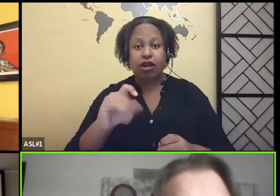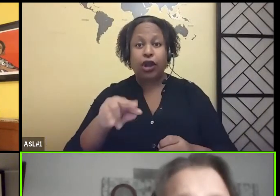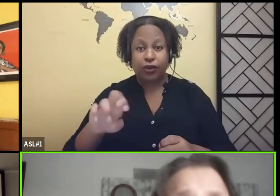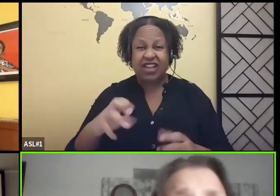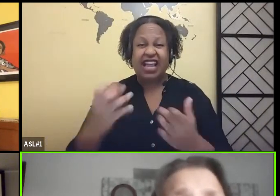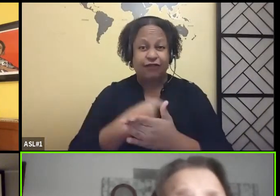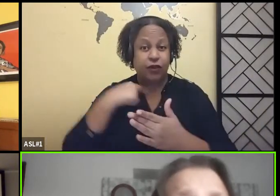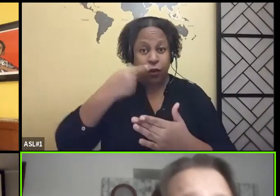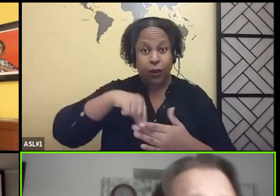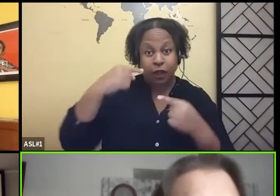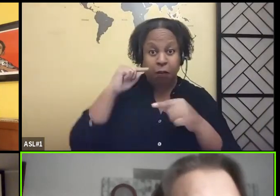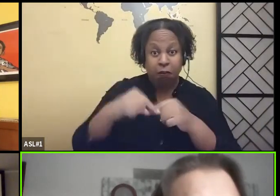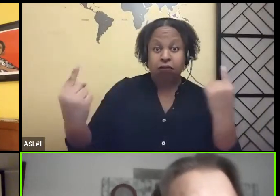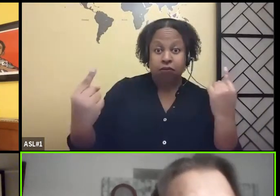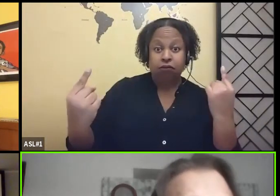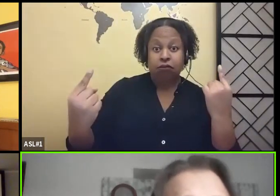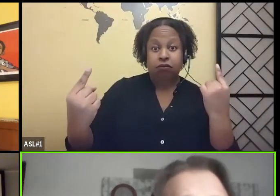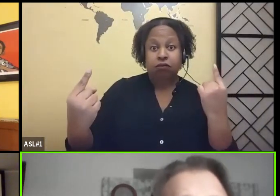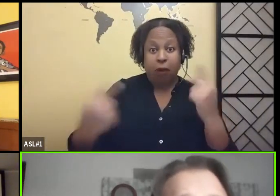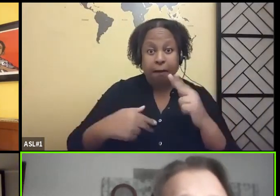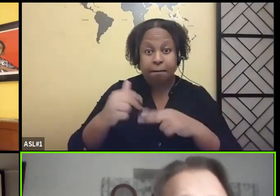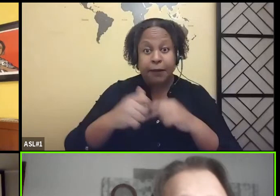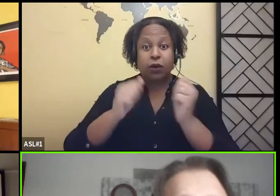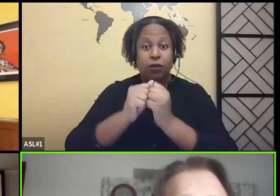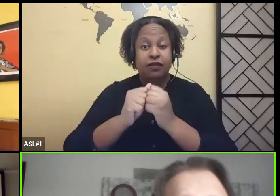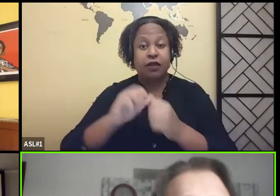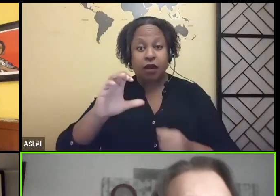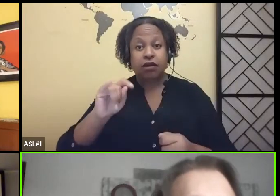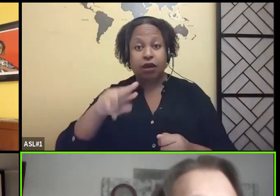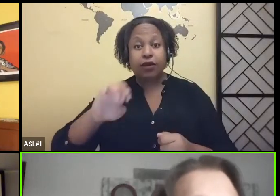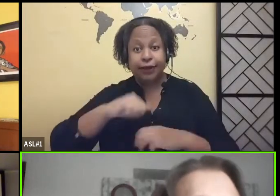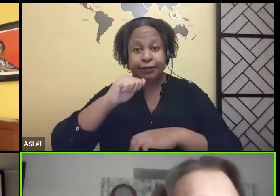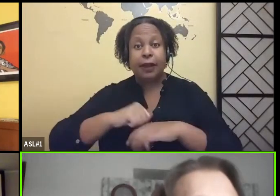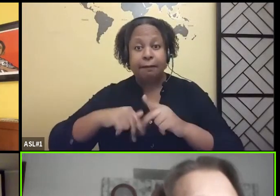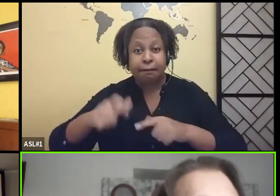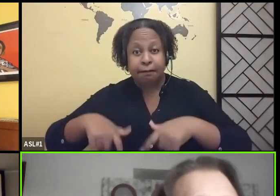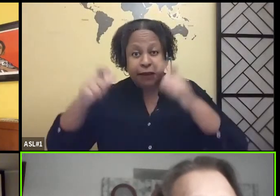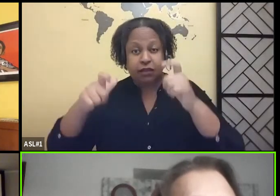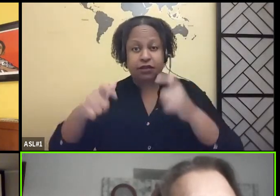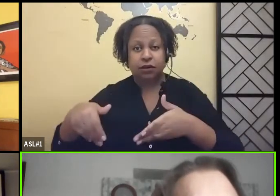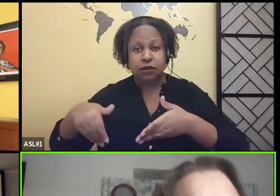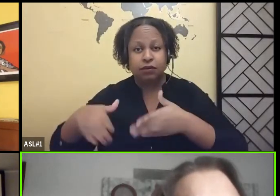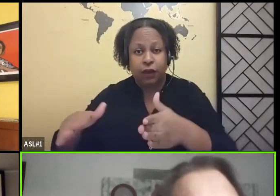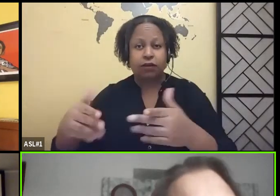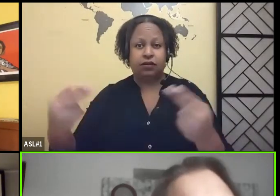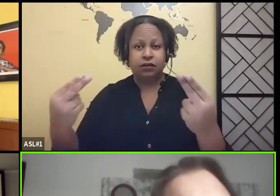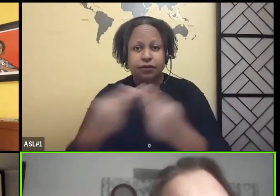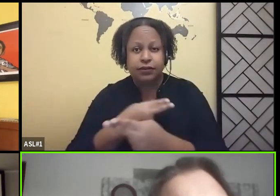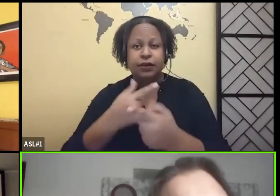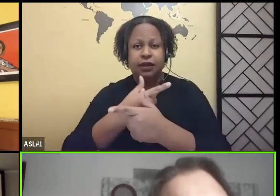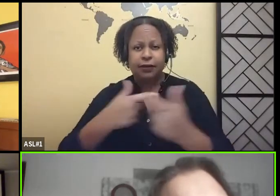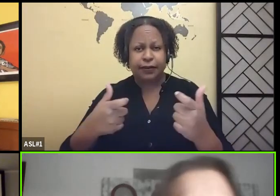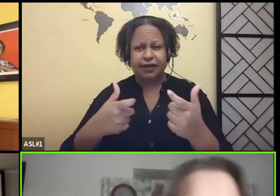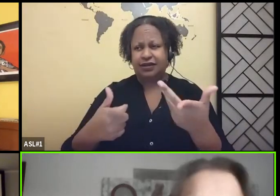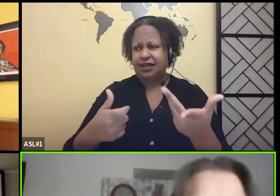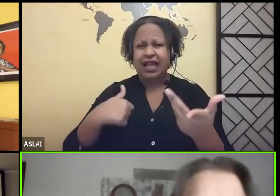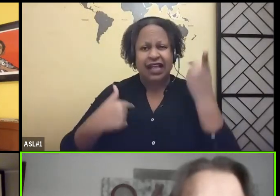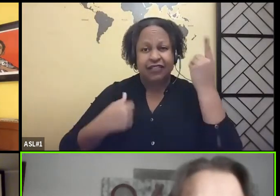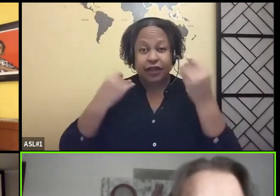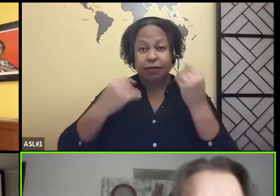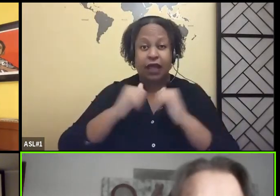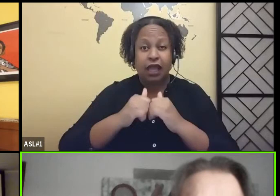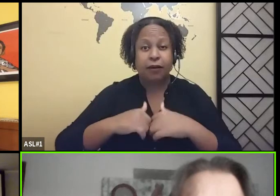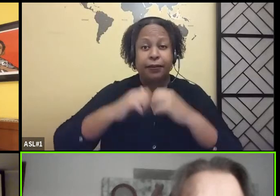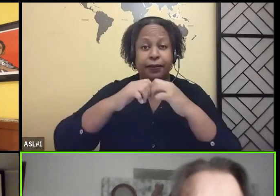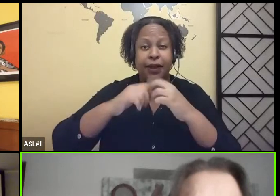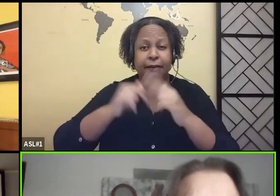concrete, right? You know, and so I spent a lot of time thinking about how are we going to build that? Why will we